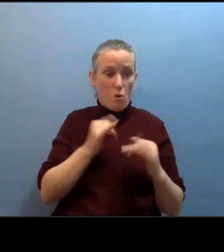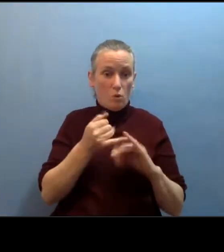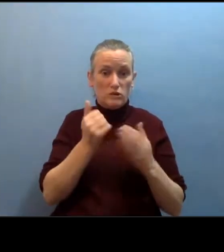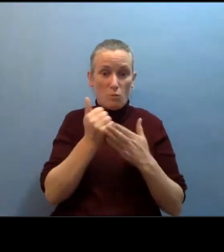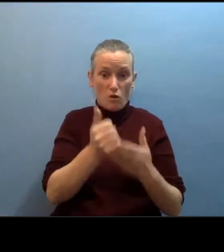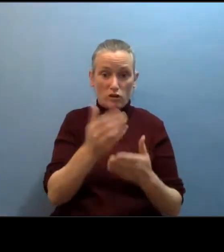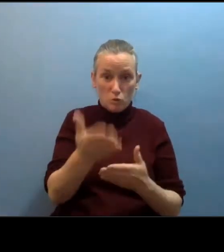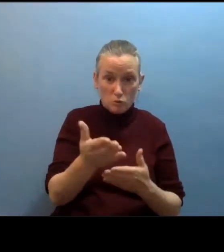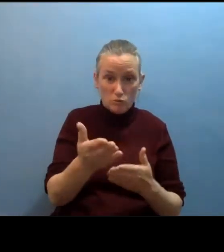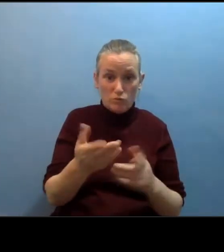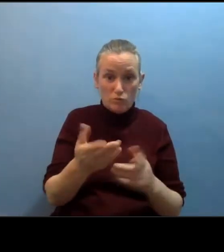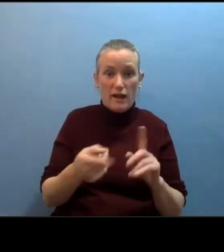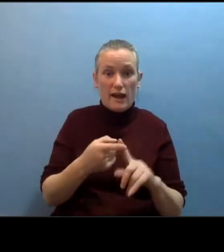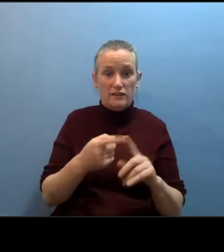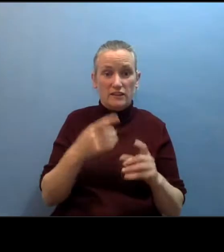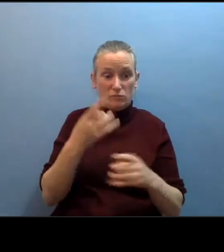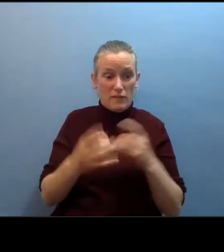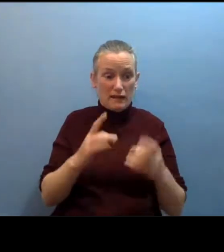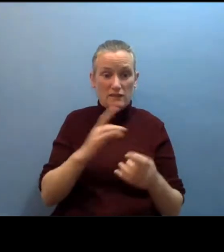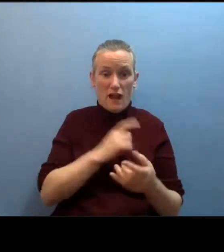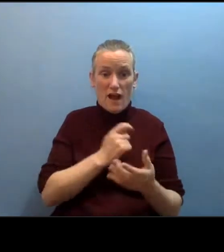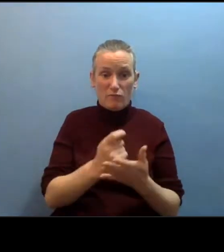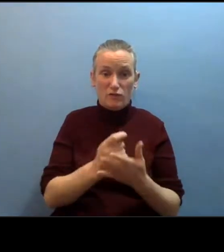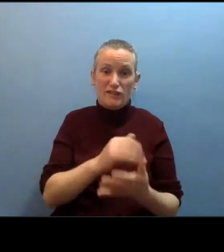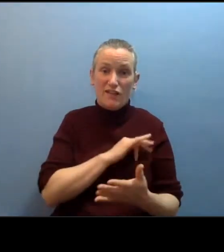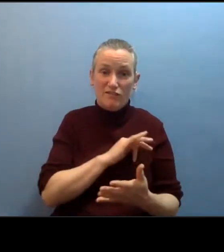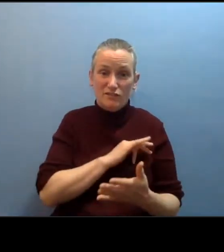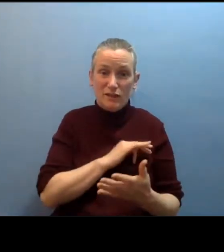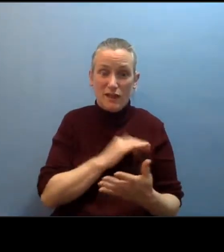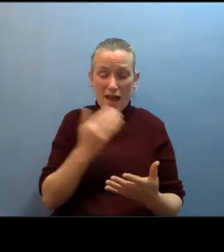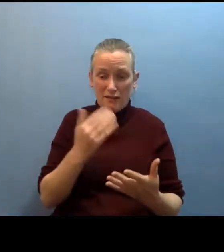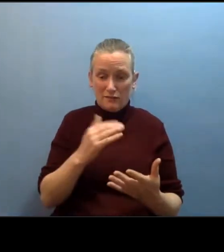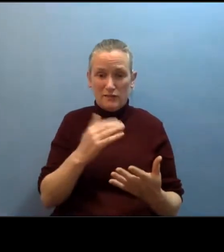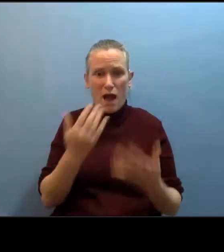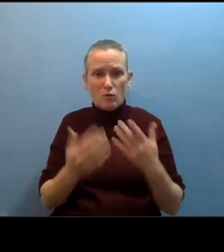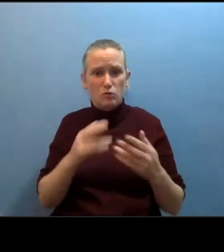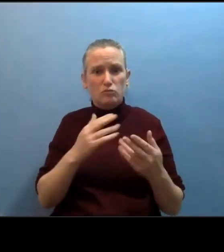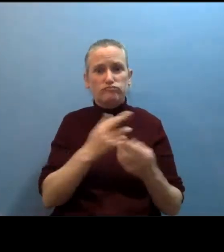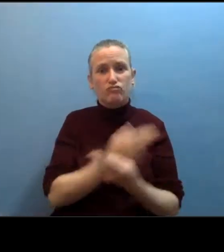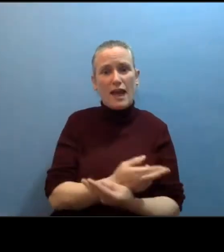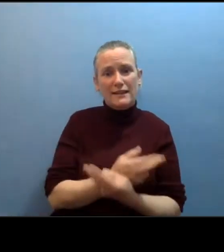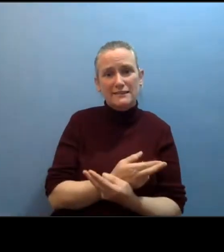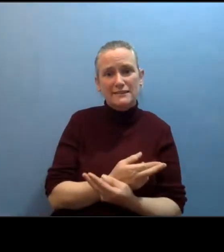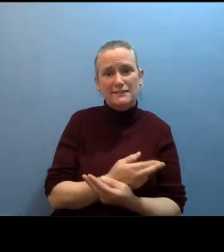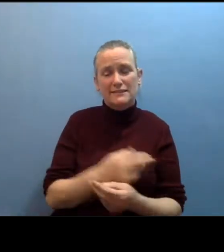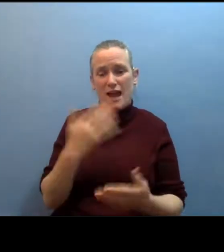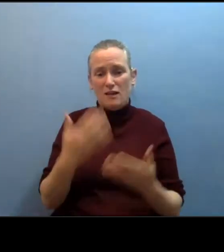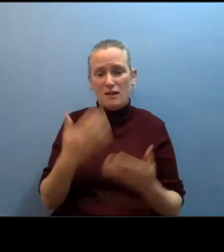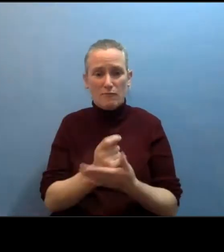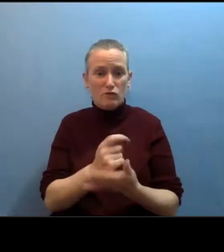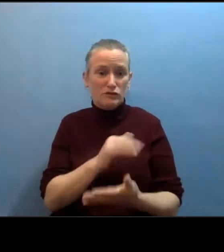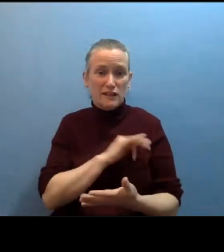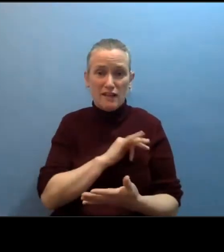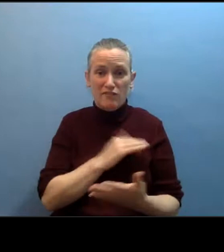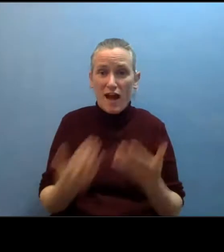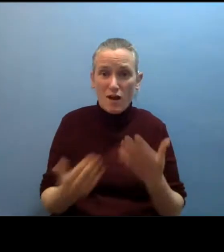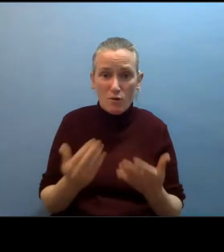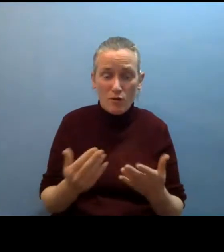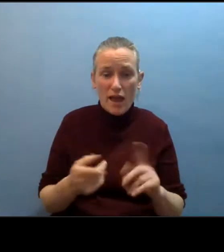yourself for your self-care. How are you relaxing, and how are you getting time for yourself, and how are you